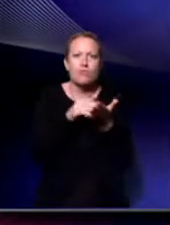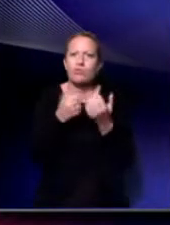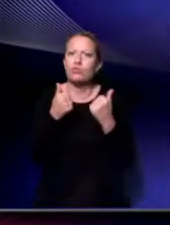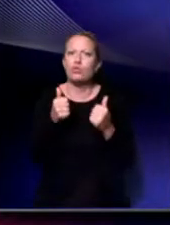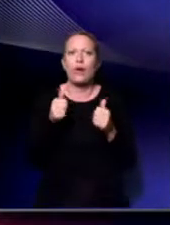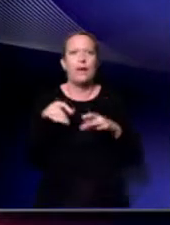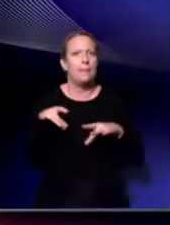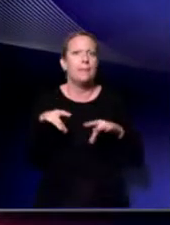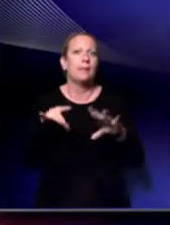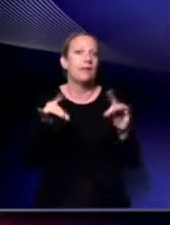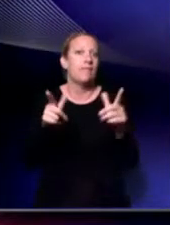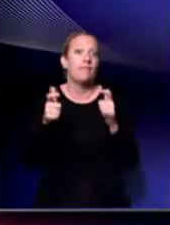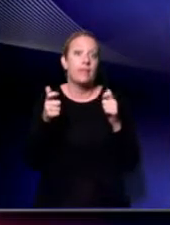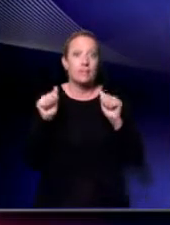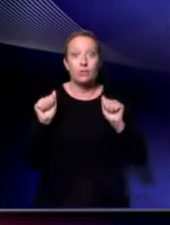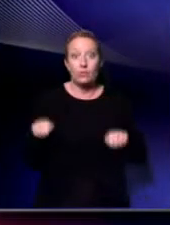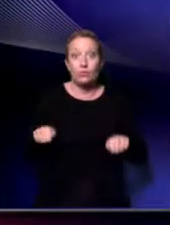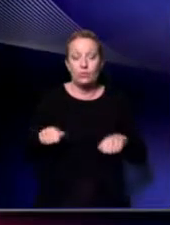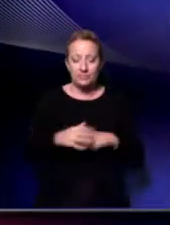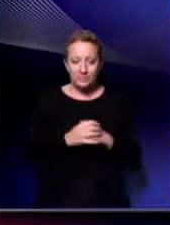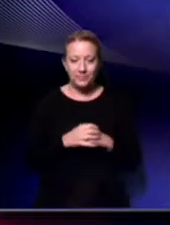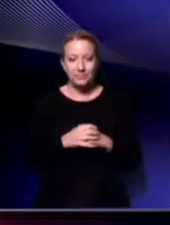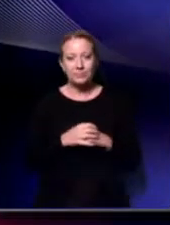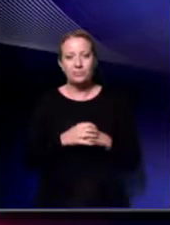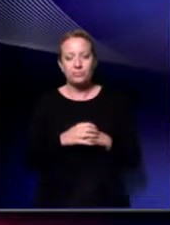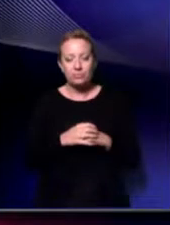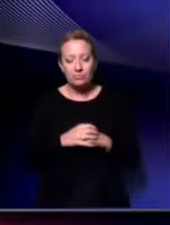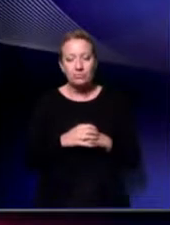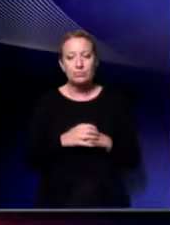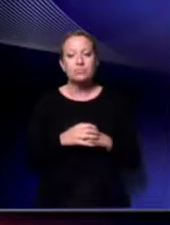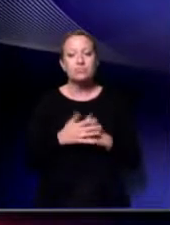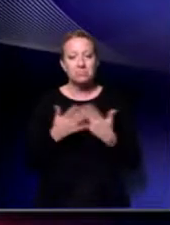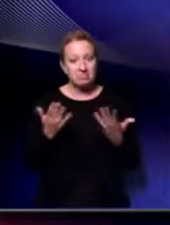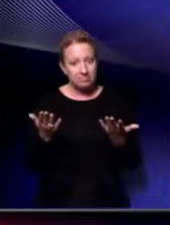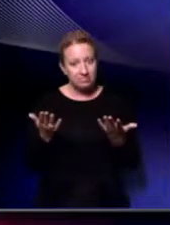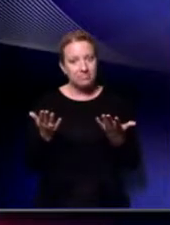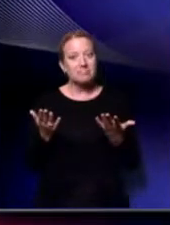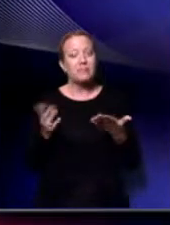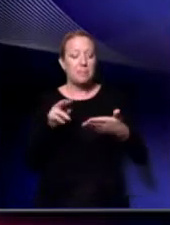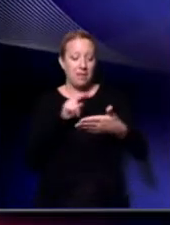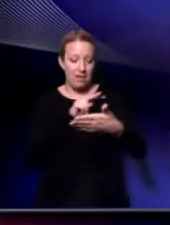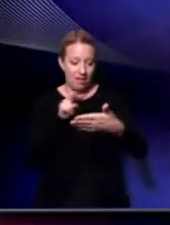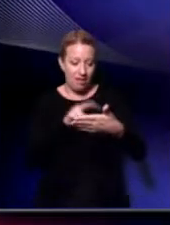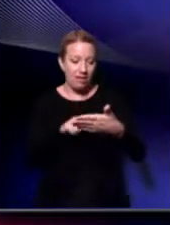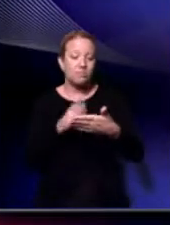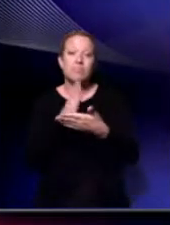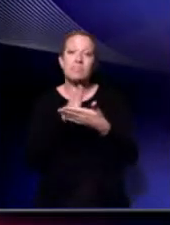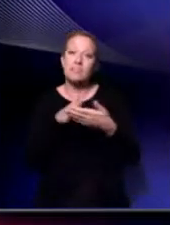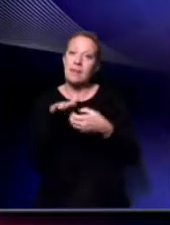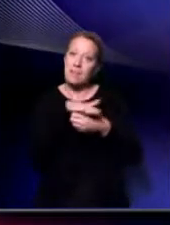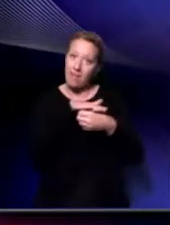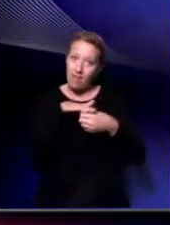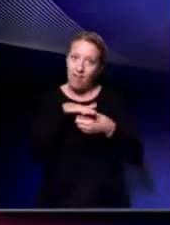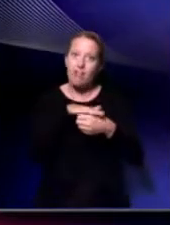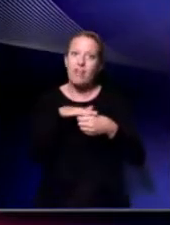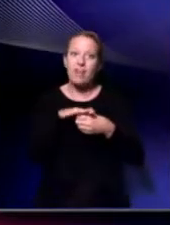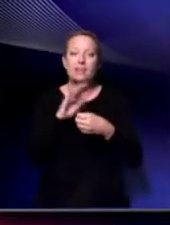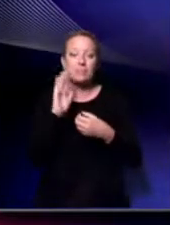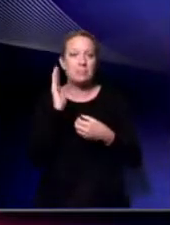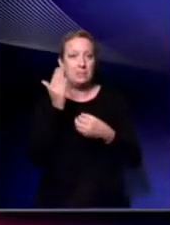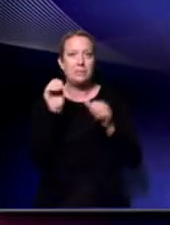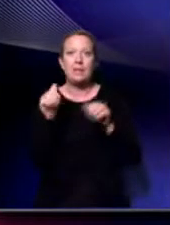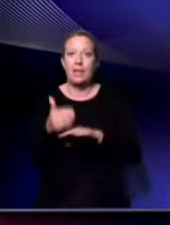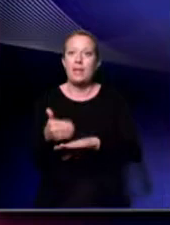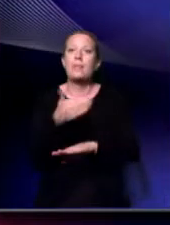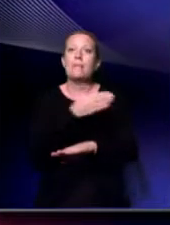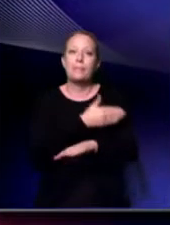I could. That said, there are some areas that I can improve, and I want to